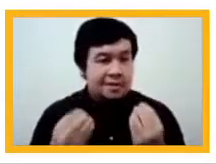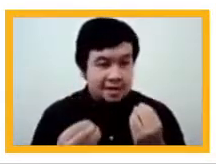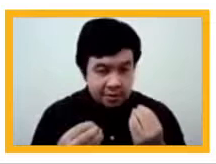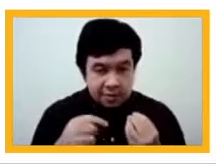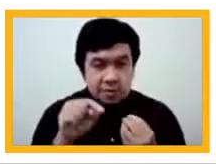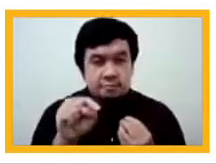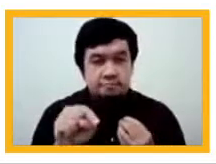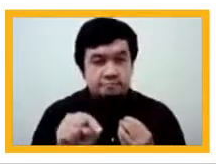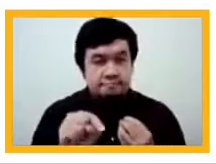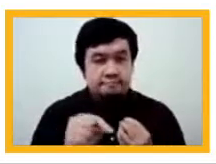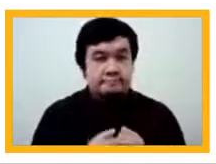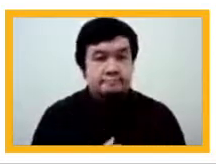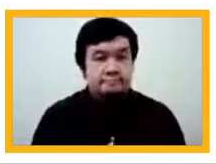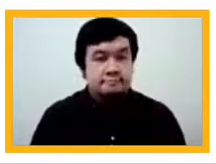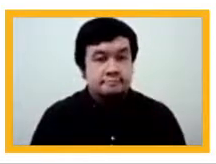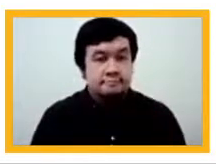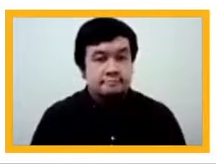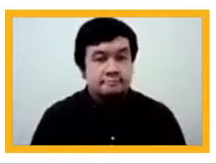public goods problem.